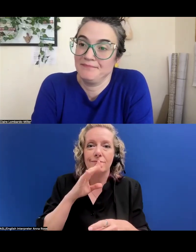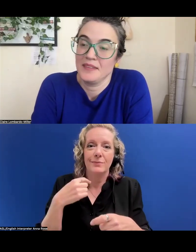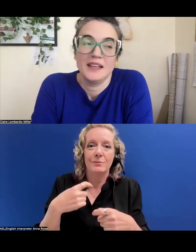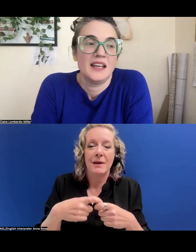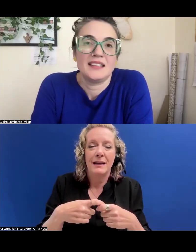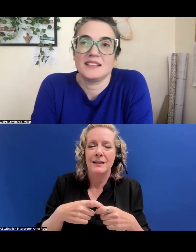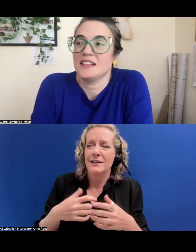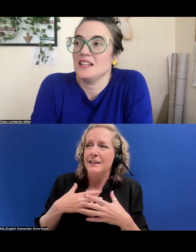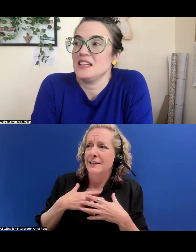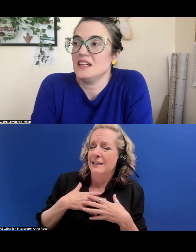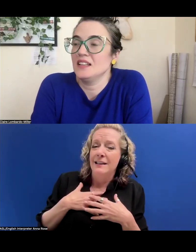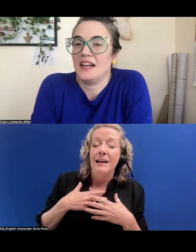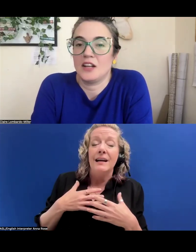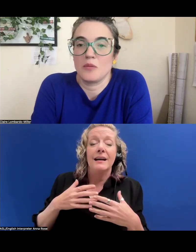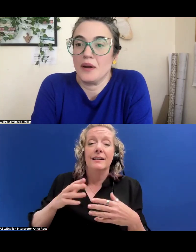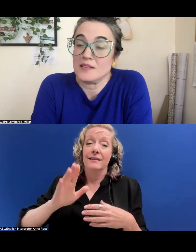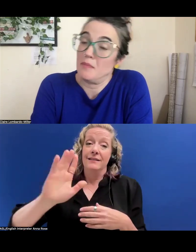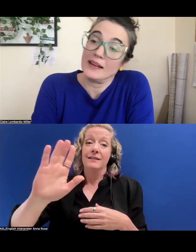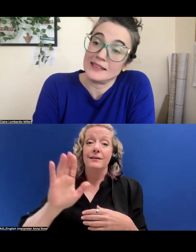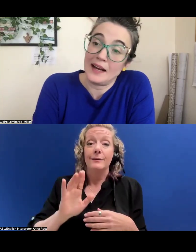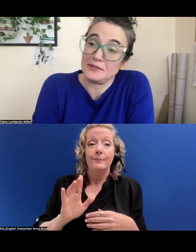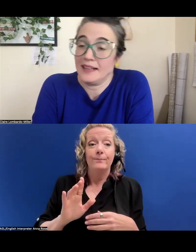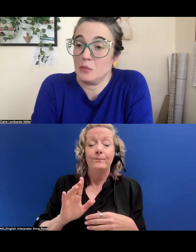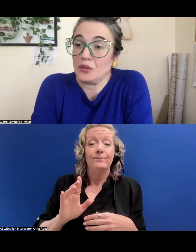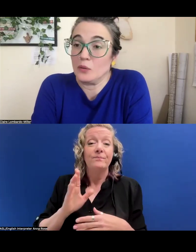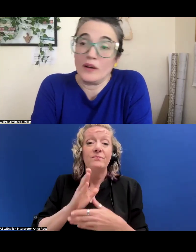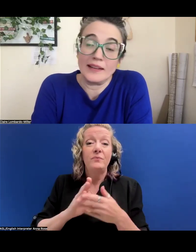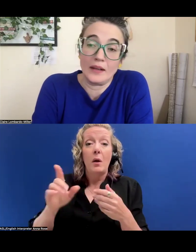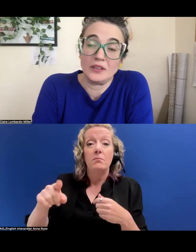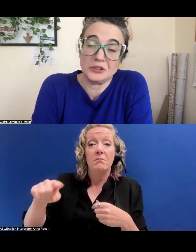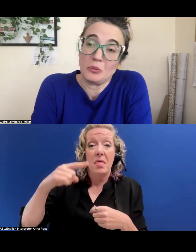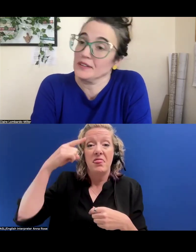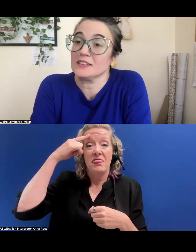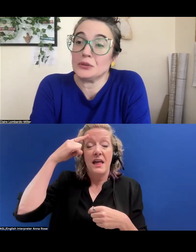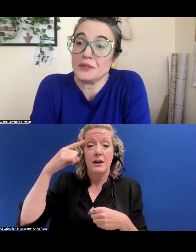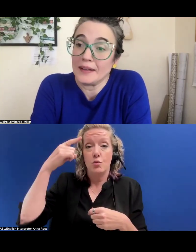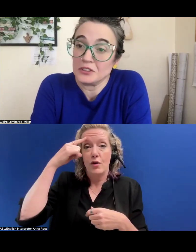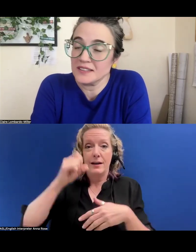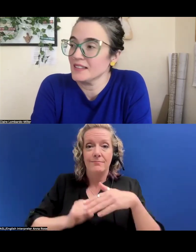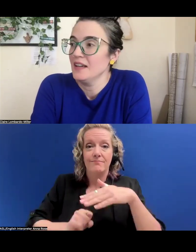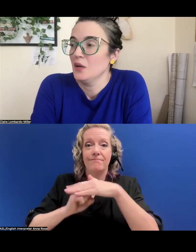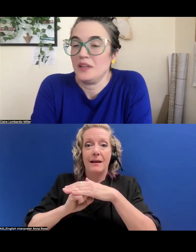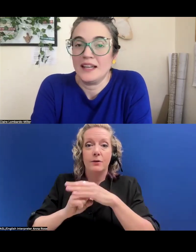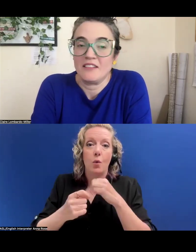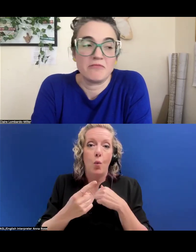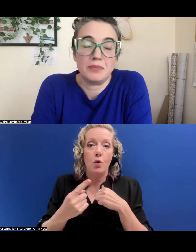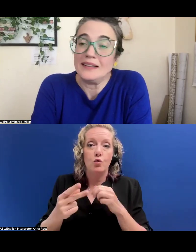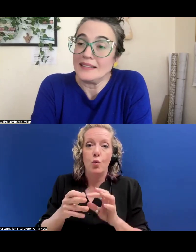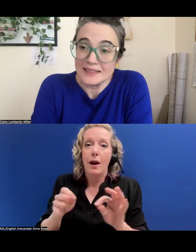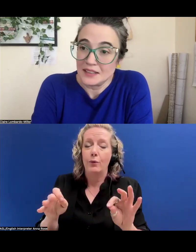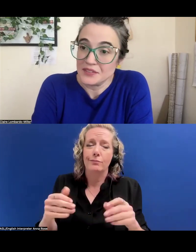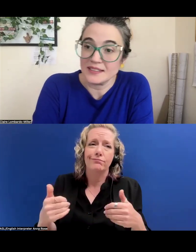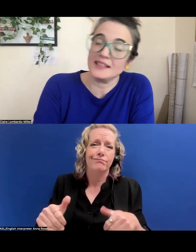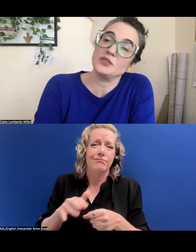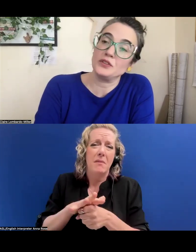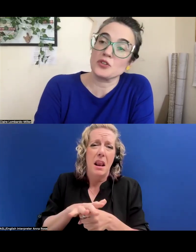thing. It's this idea that our brains max out at more than one language or more than two languages. We have